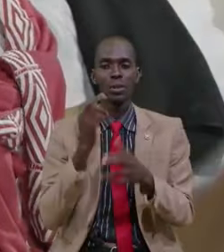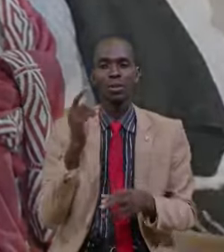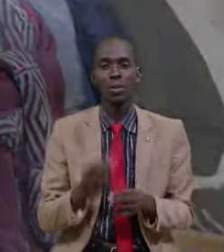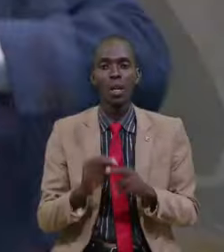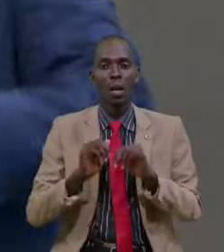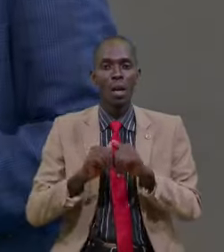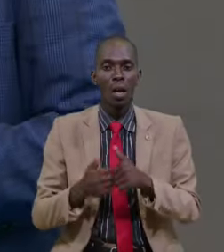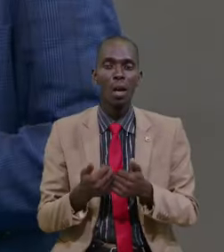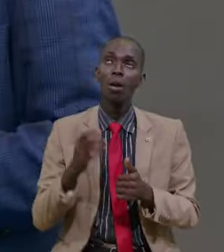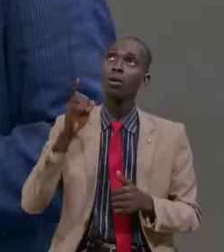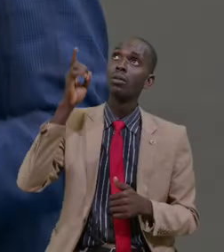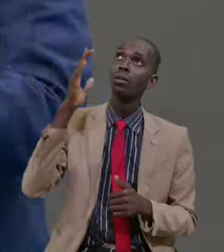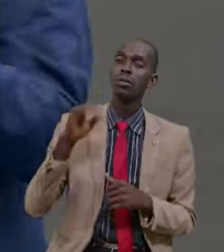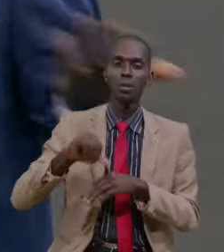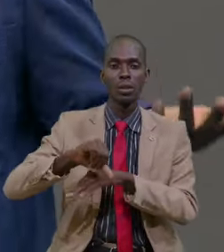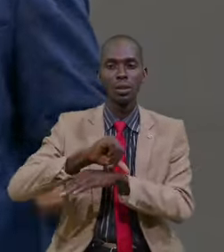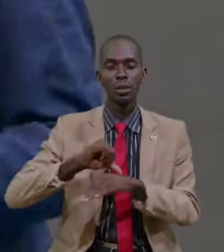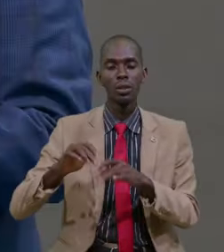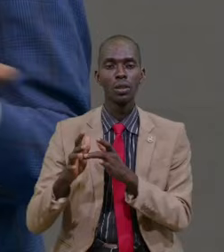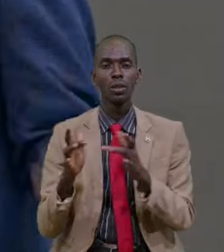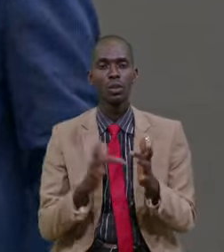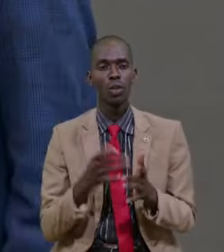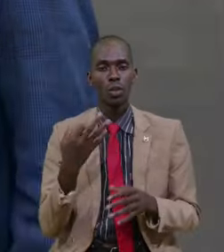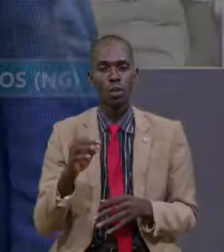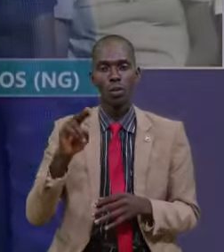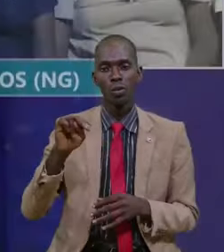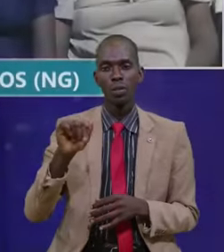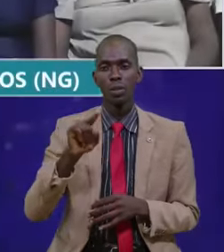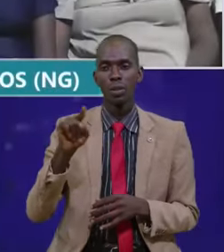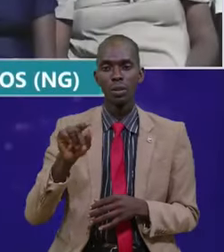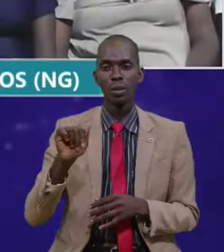anointed Jesus of Nazareth with the Holy Ghost